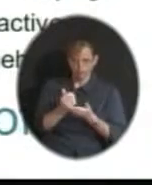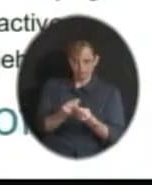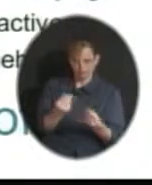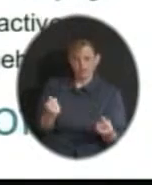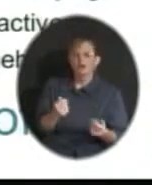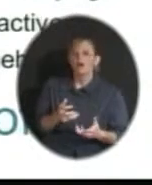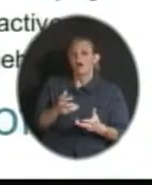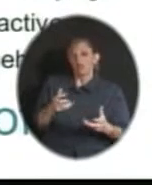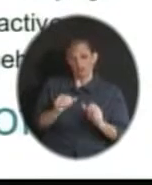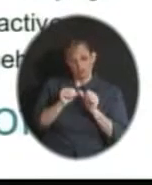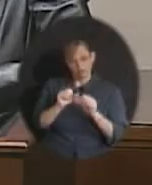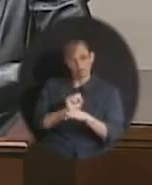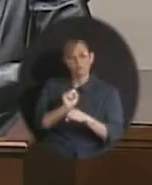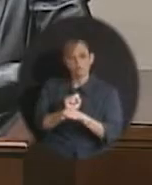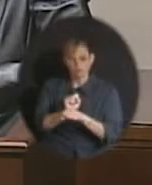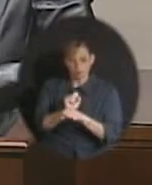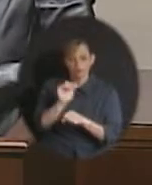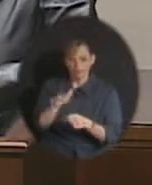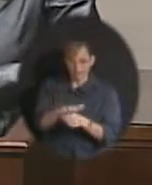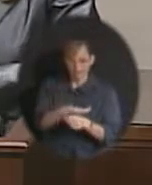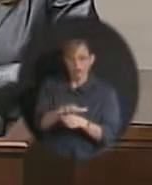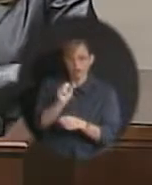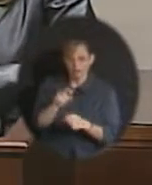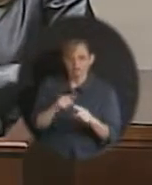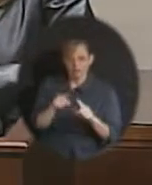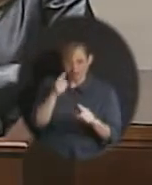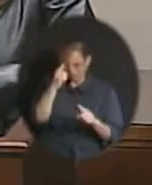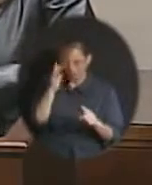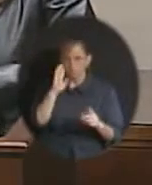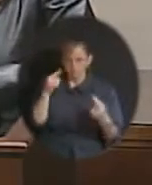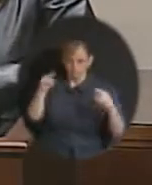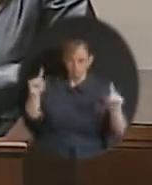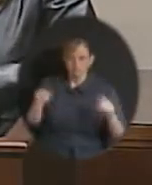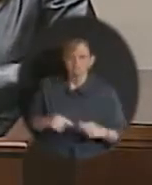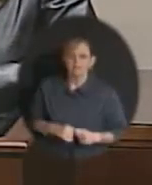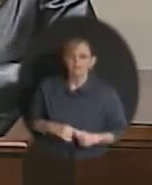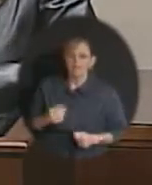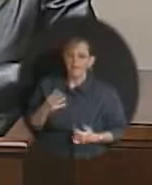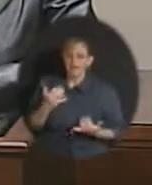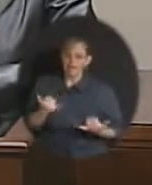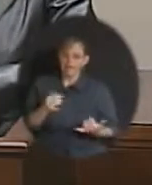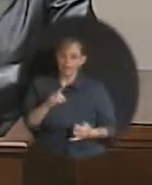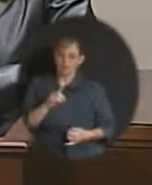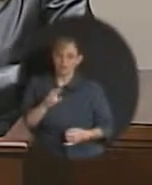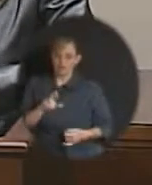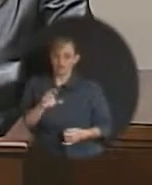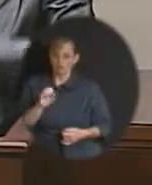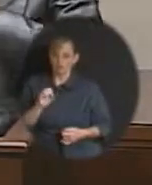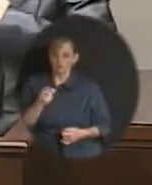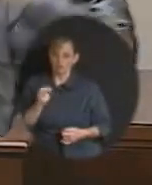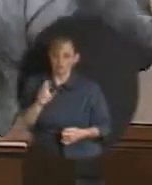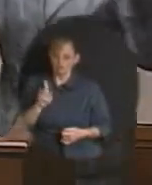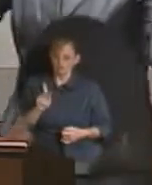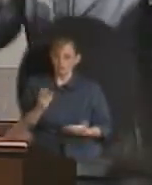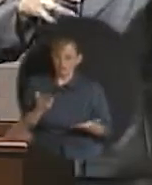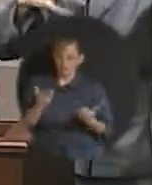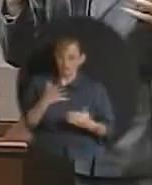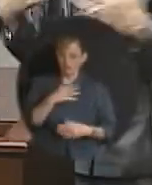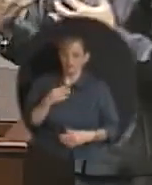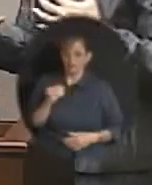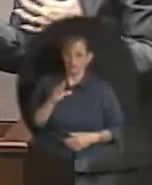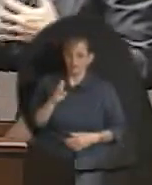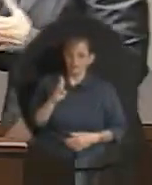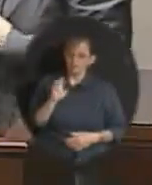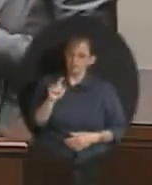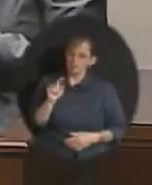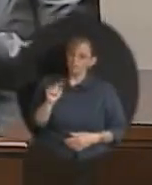do in this area. With that, Dr. Shirk is here, as is Brett Yeager, just from the elementary and the high school